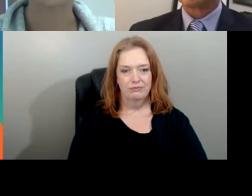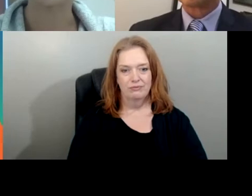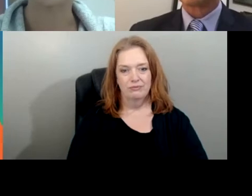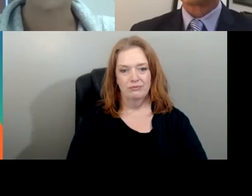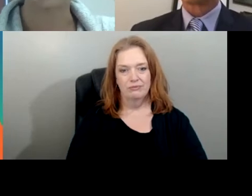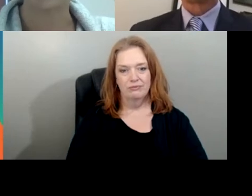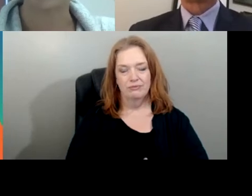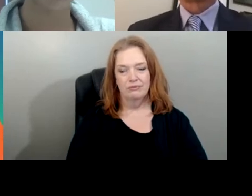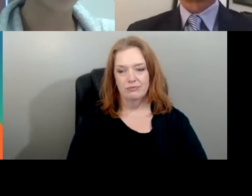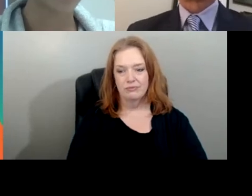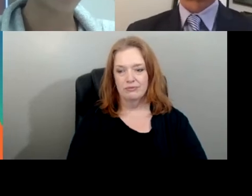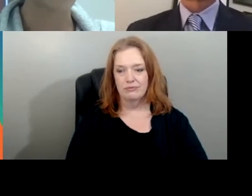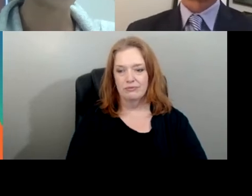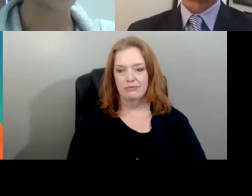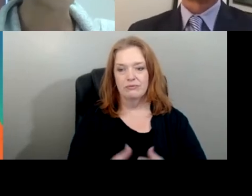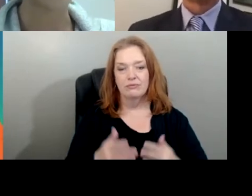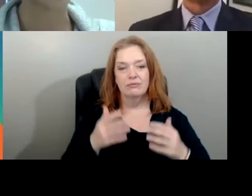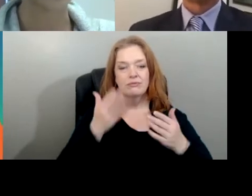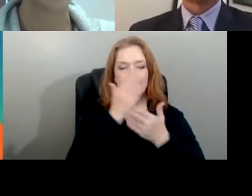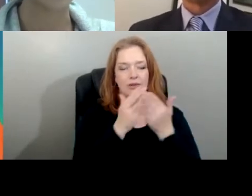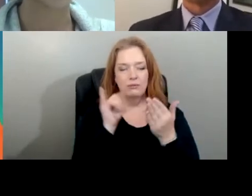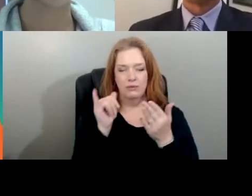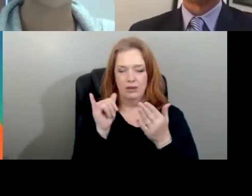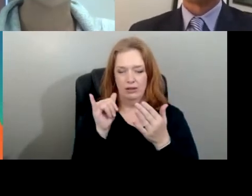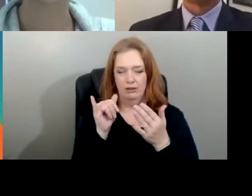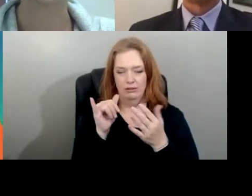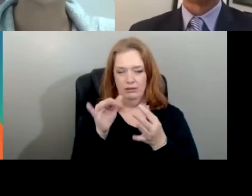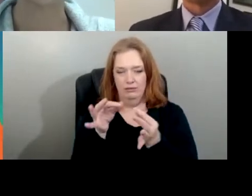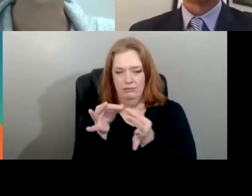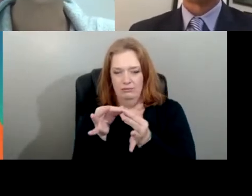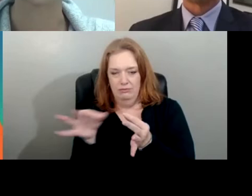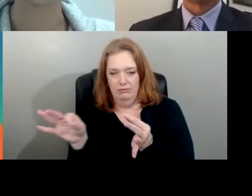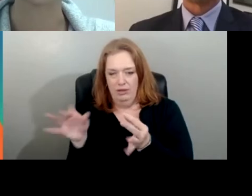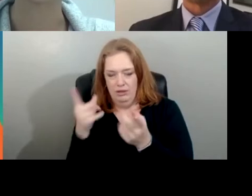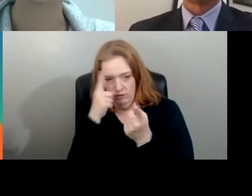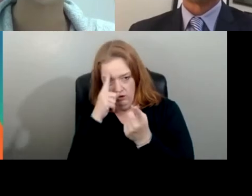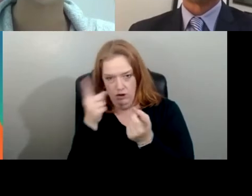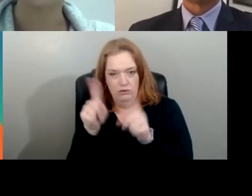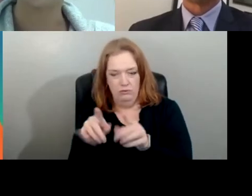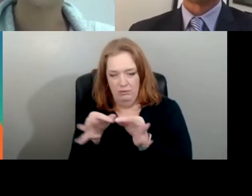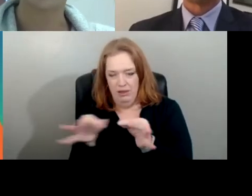get some of the language adjusted so that we can actually not just do the mutual agreements,